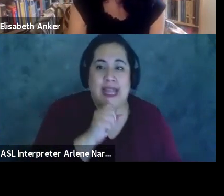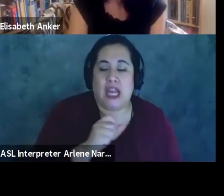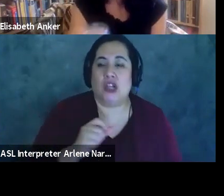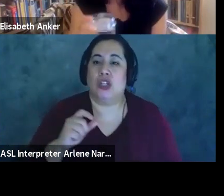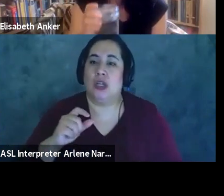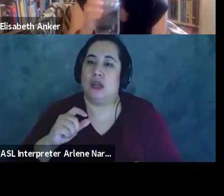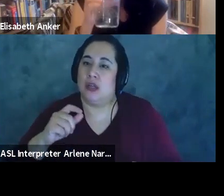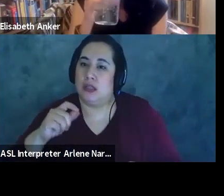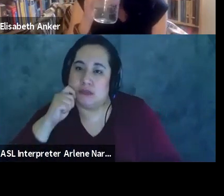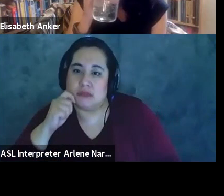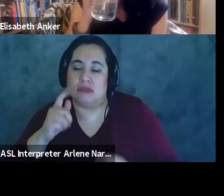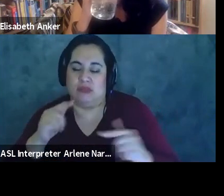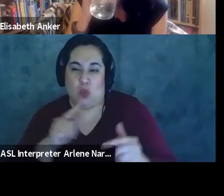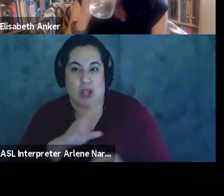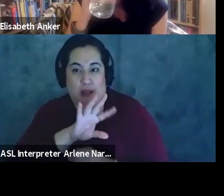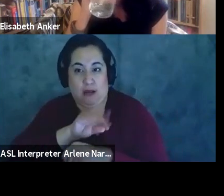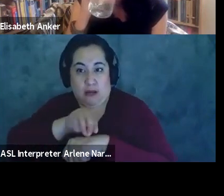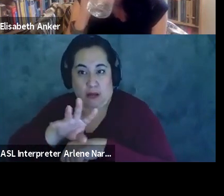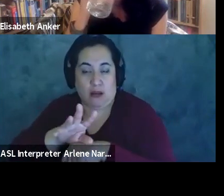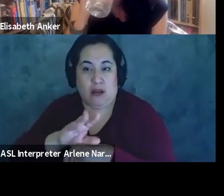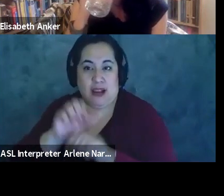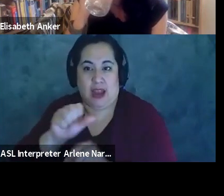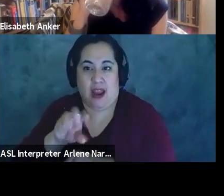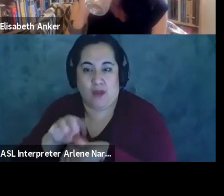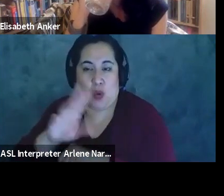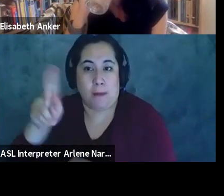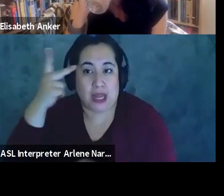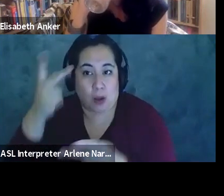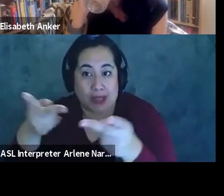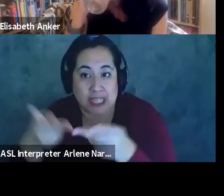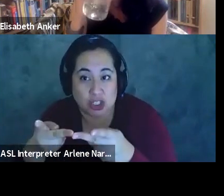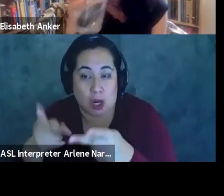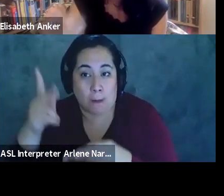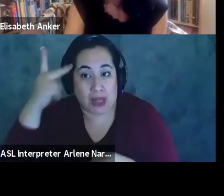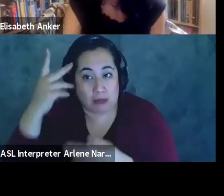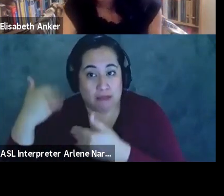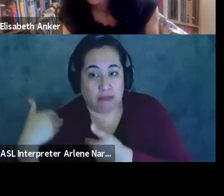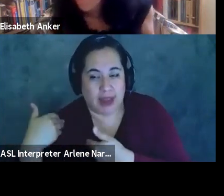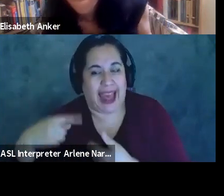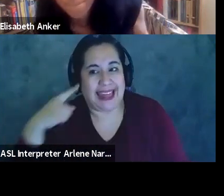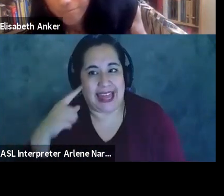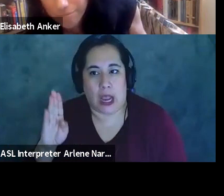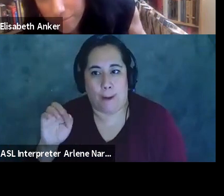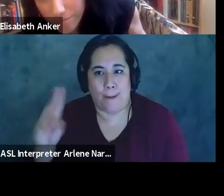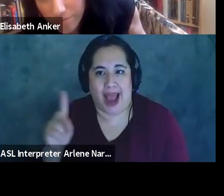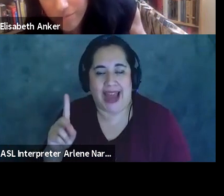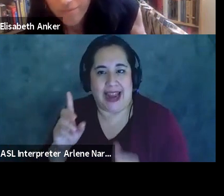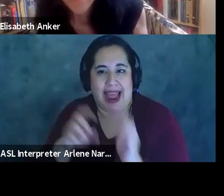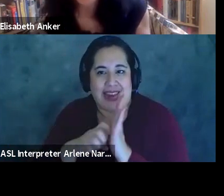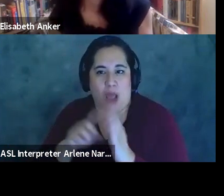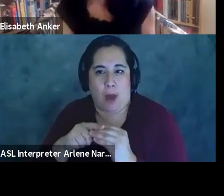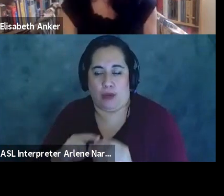actual political positions. And I think, this goes back in some ways to Brad's third